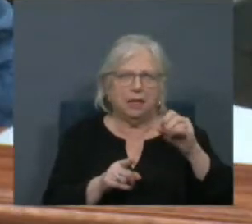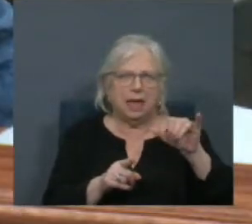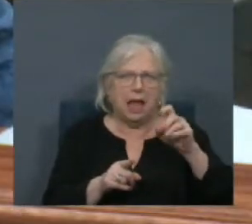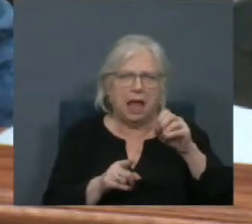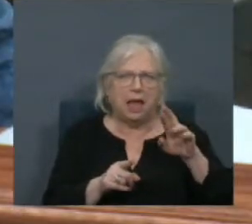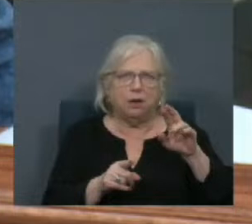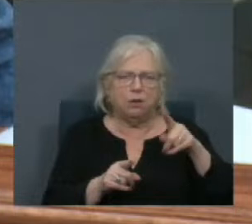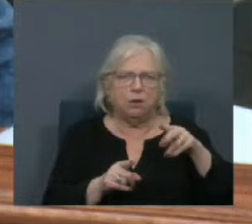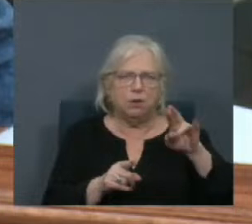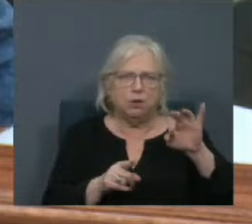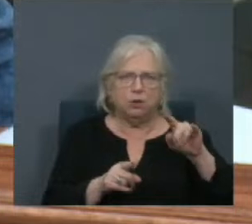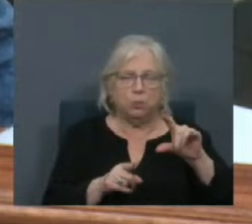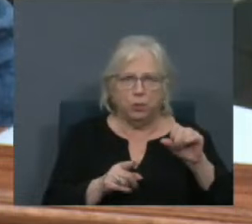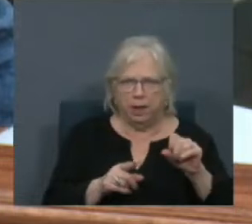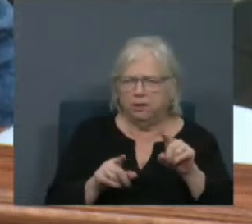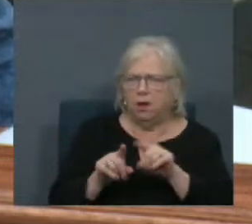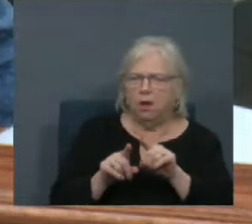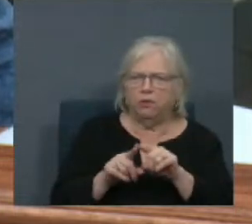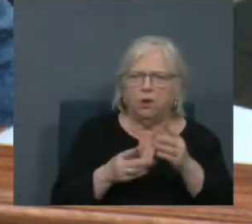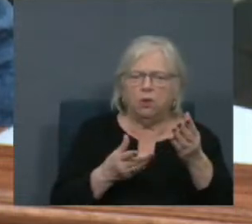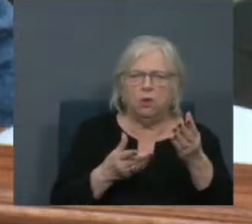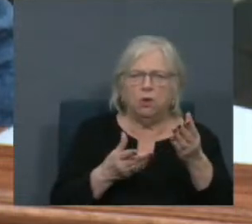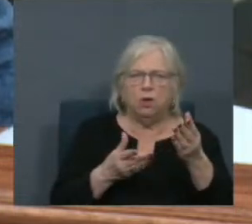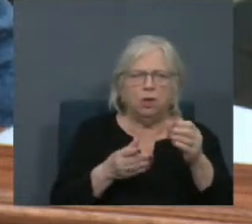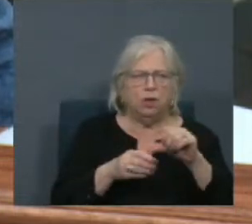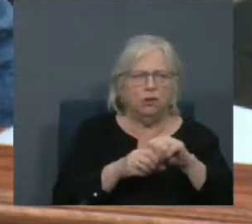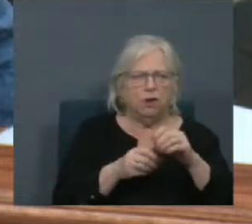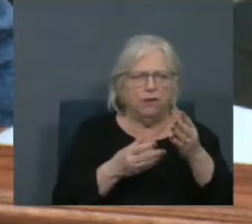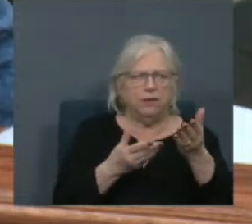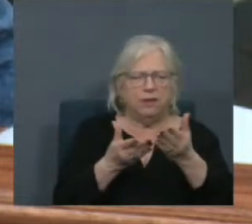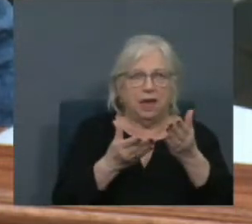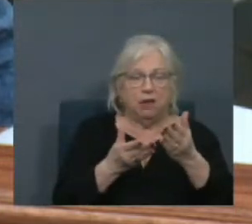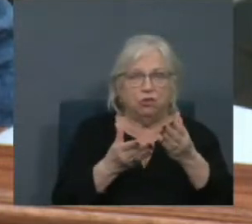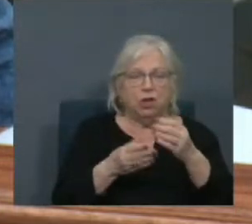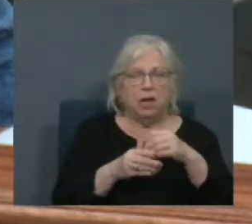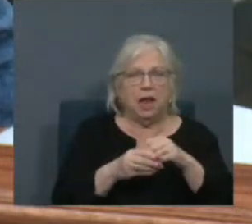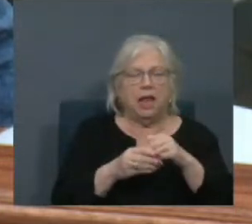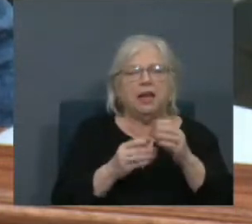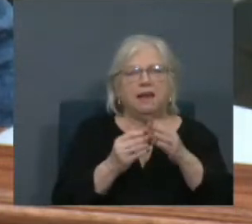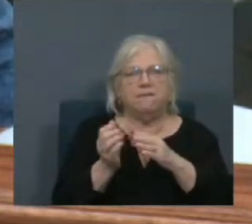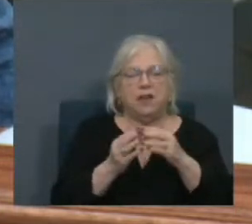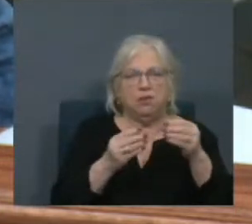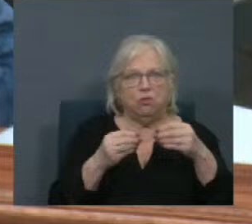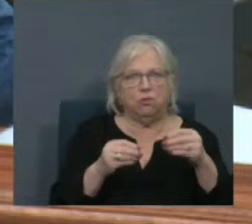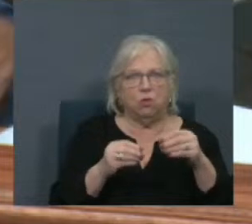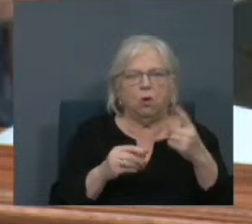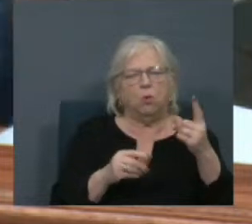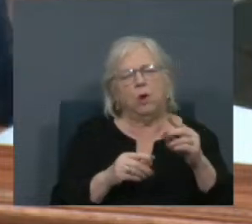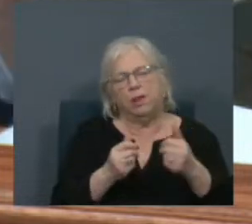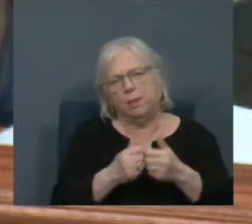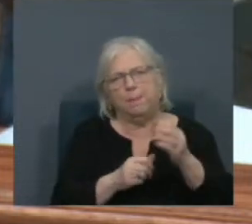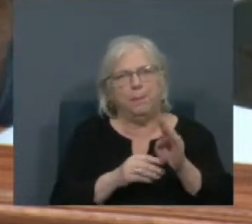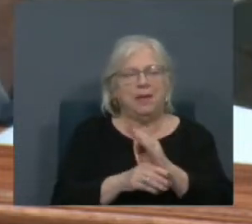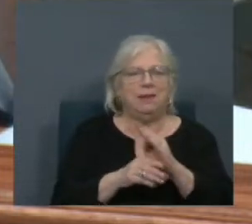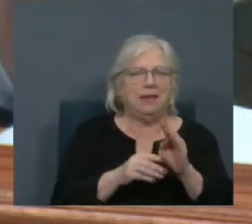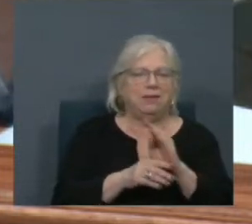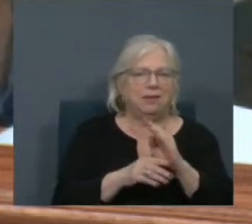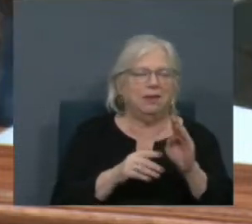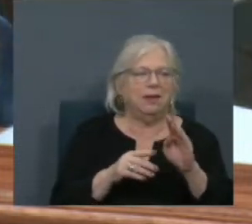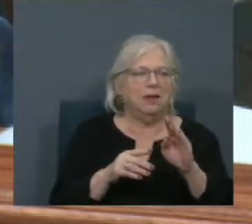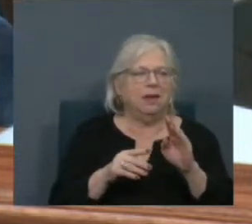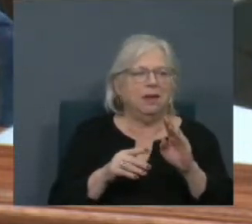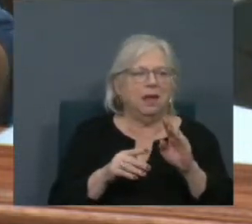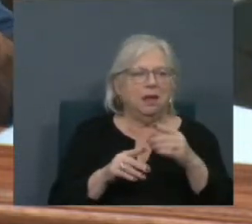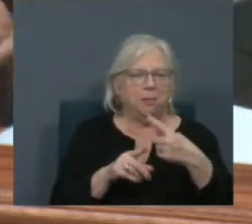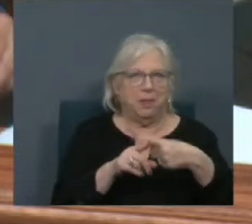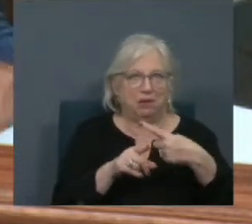station and a convenience store on one of the busiest streets in Southwest Little Rock. And with all the food truck business and